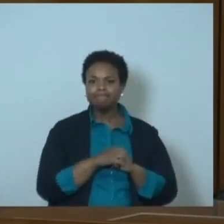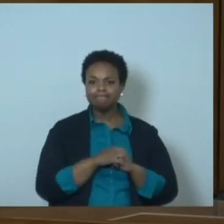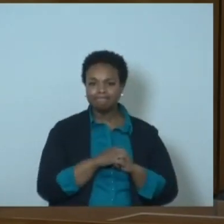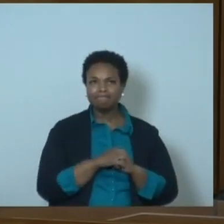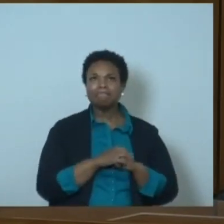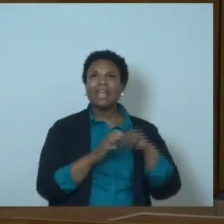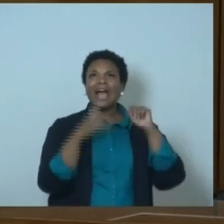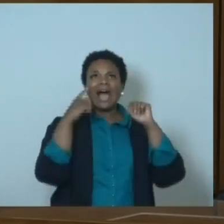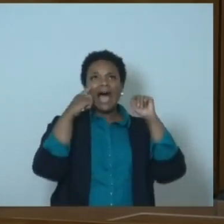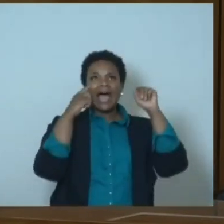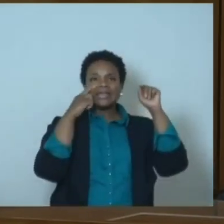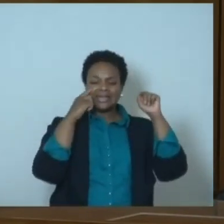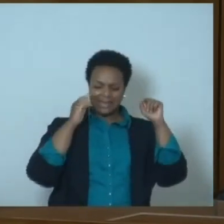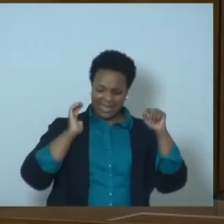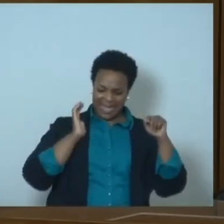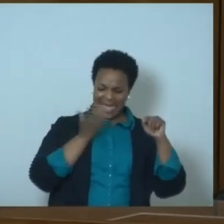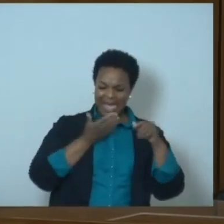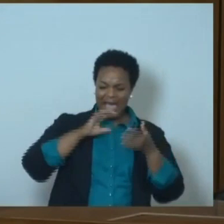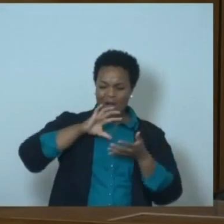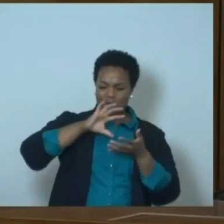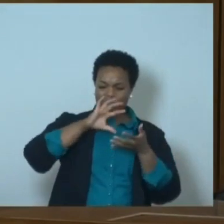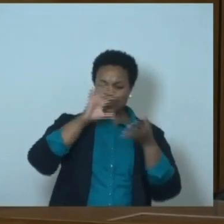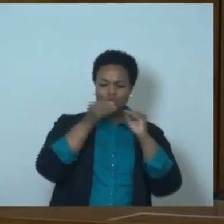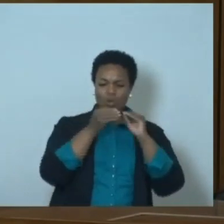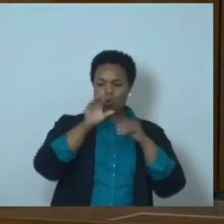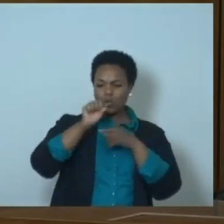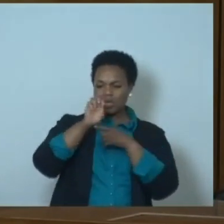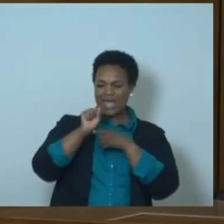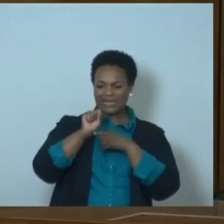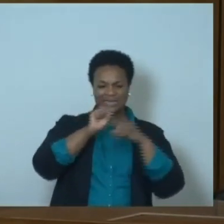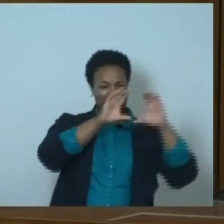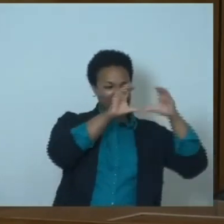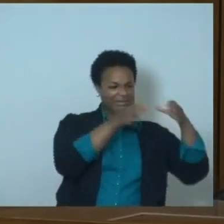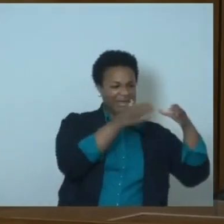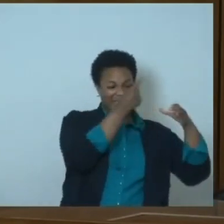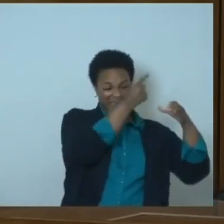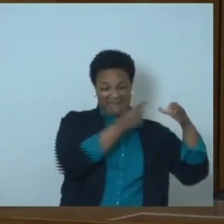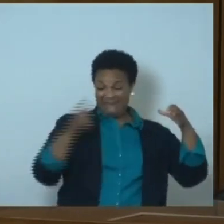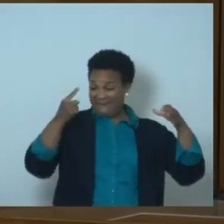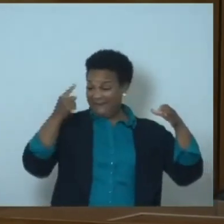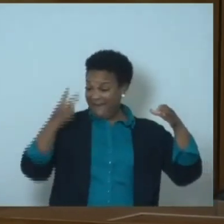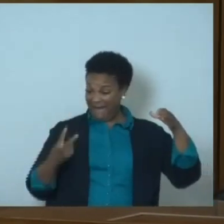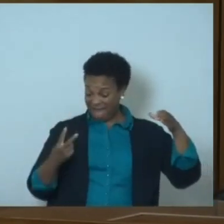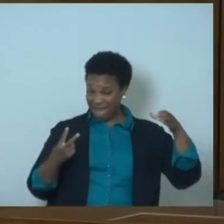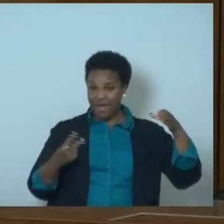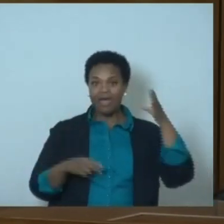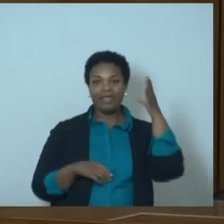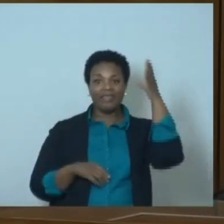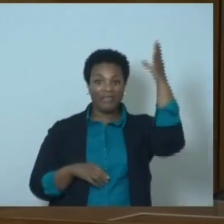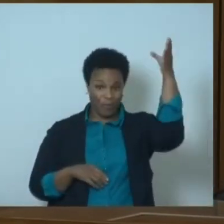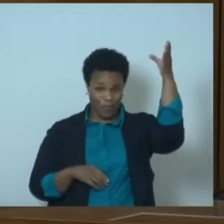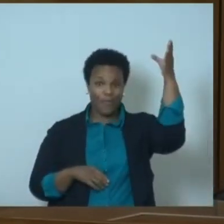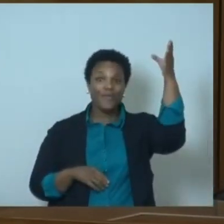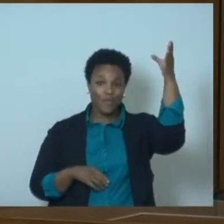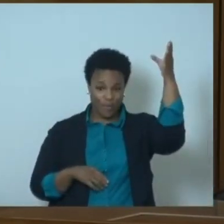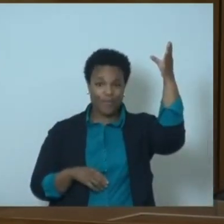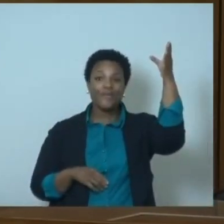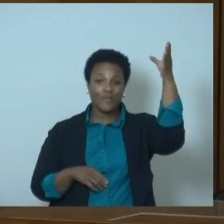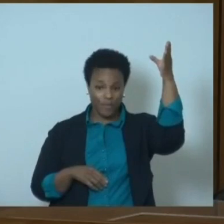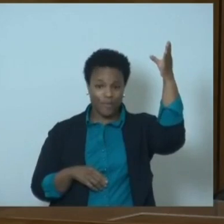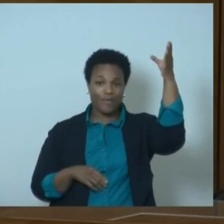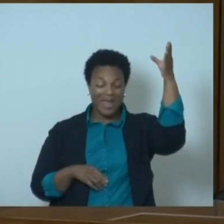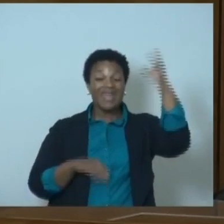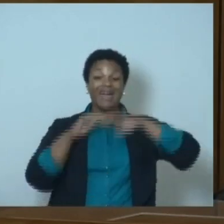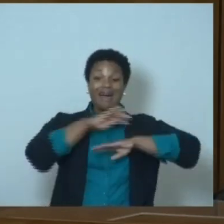the cases are there. And then if you look at the Navajo Nation published data, it's about twice what we're seeing here in New Mexico.